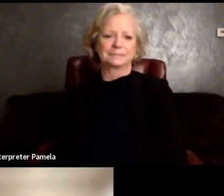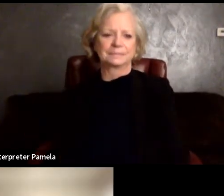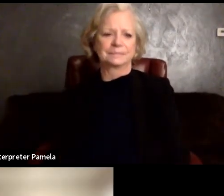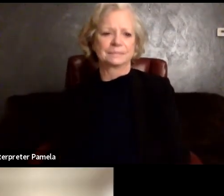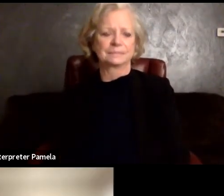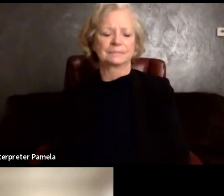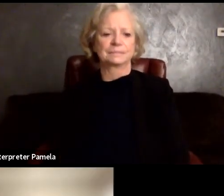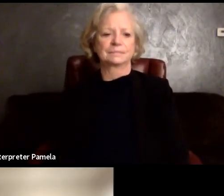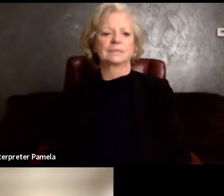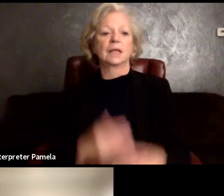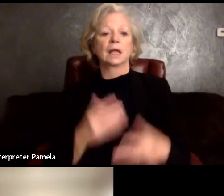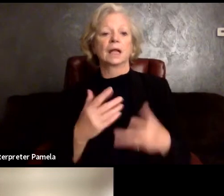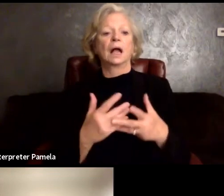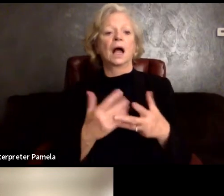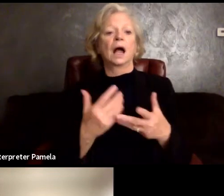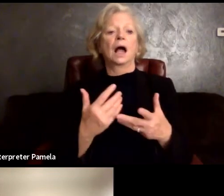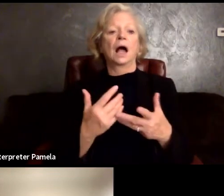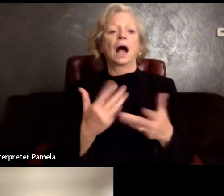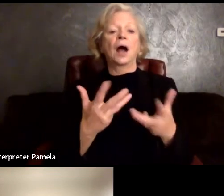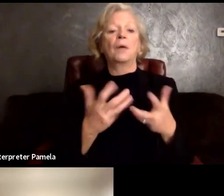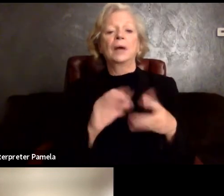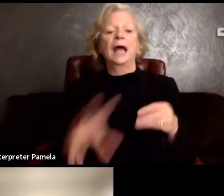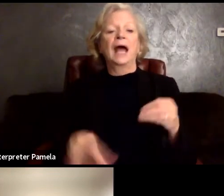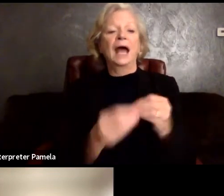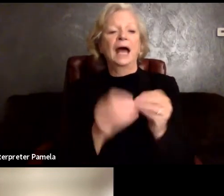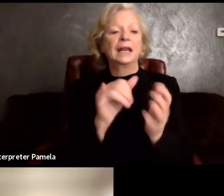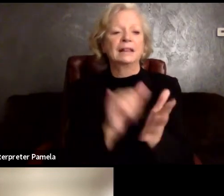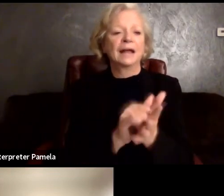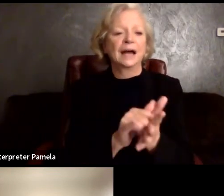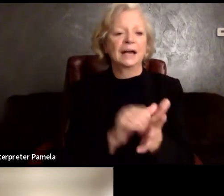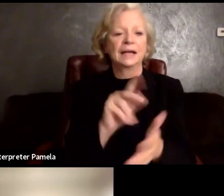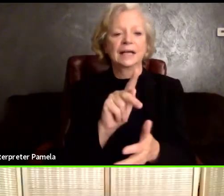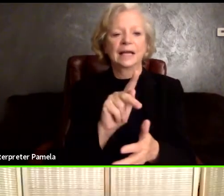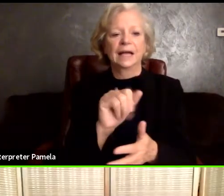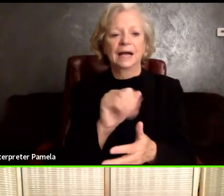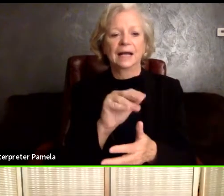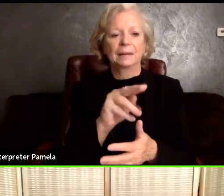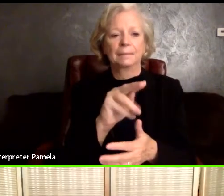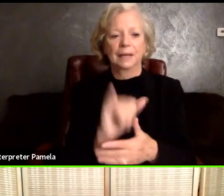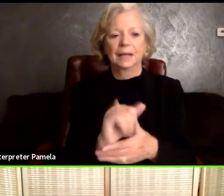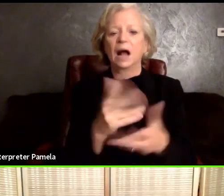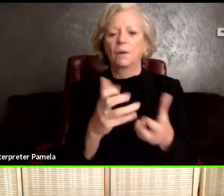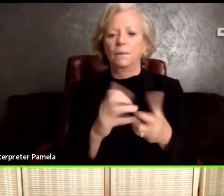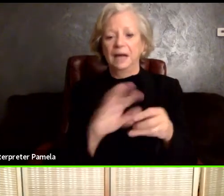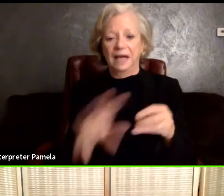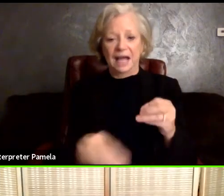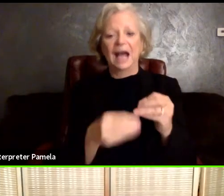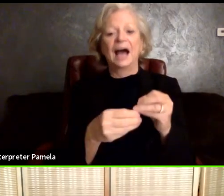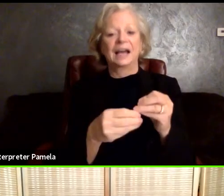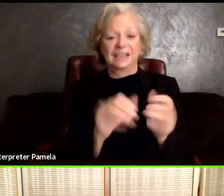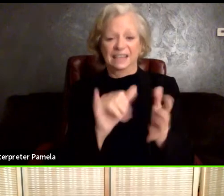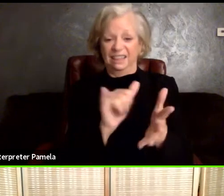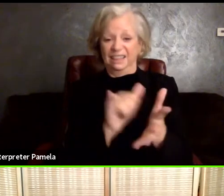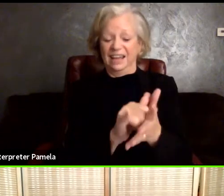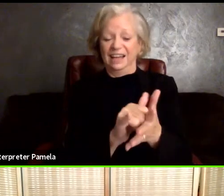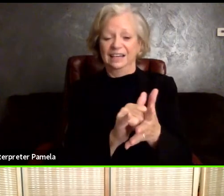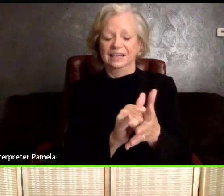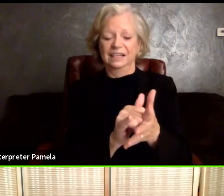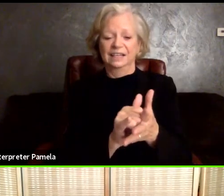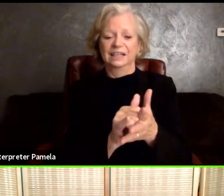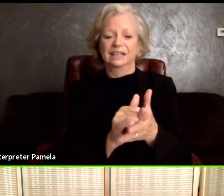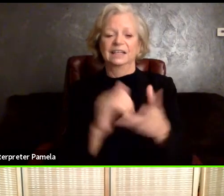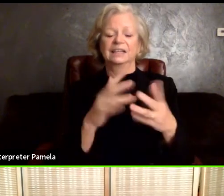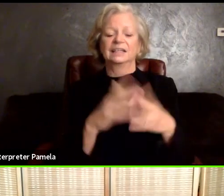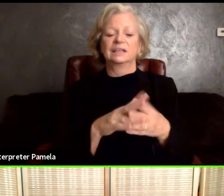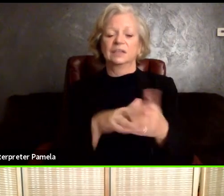And I want to echo that, and echo what all have said about just the heavy lift this has been for the schools,